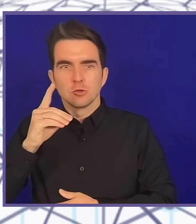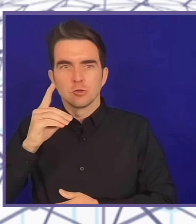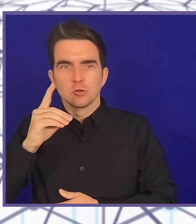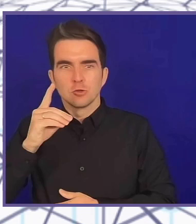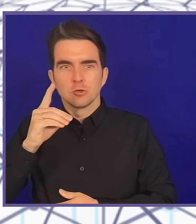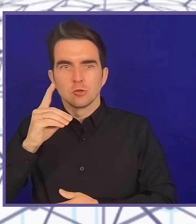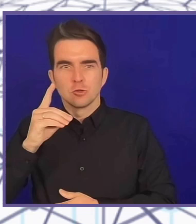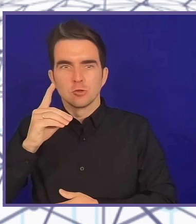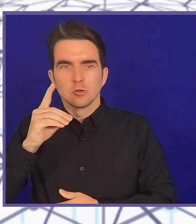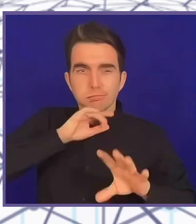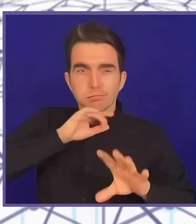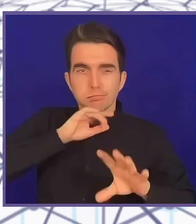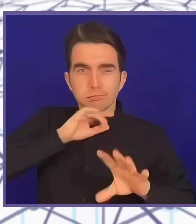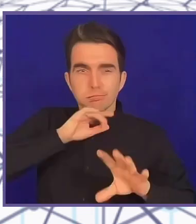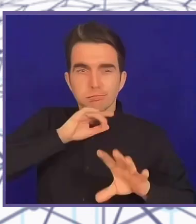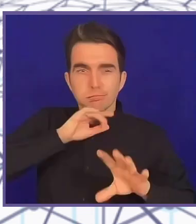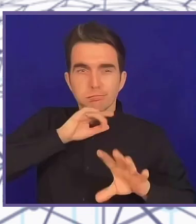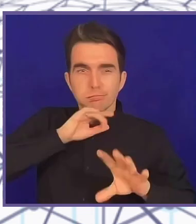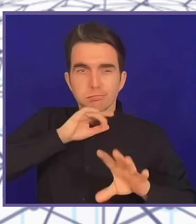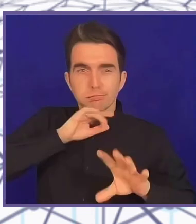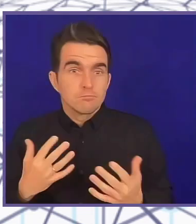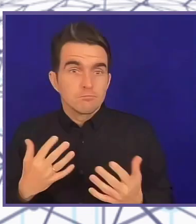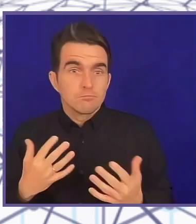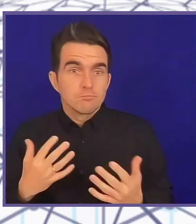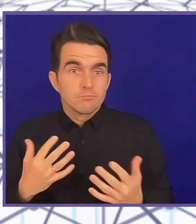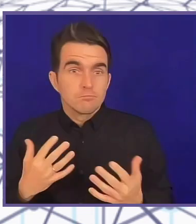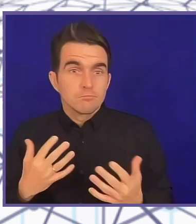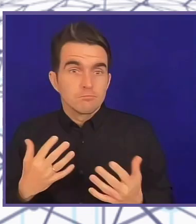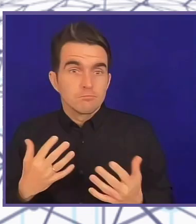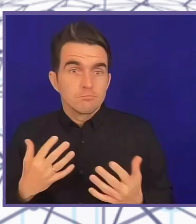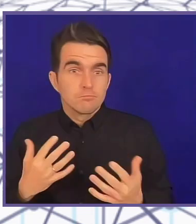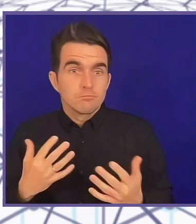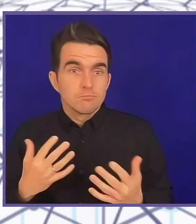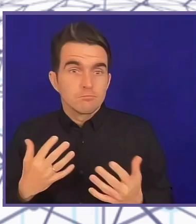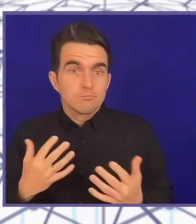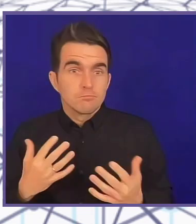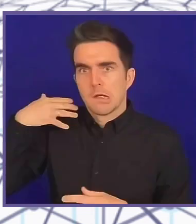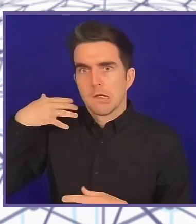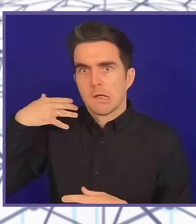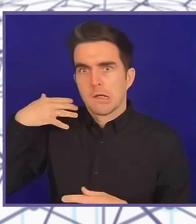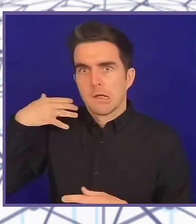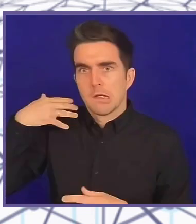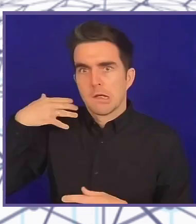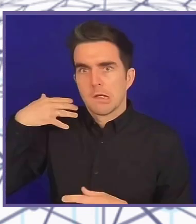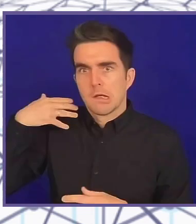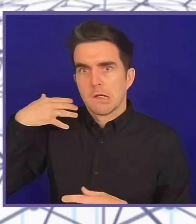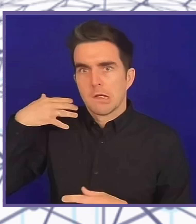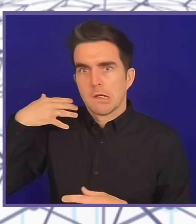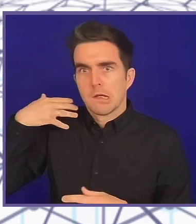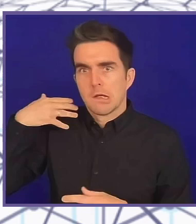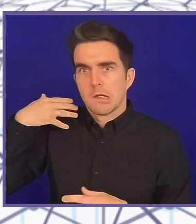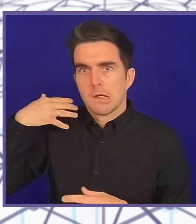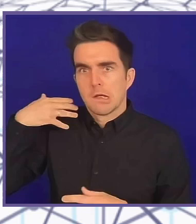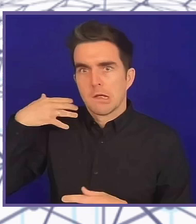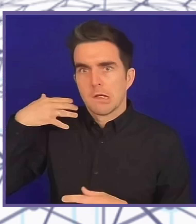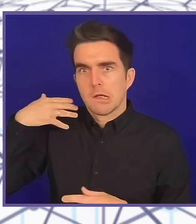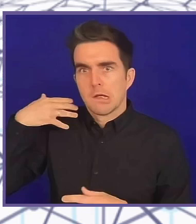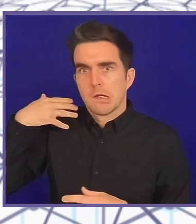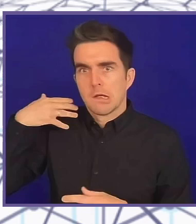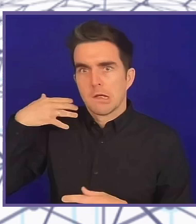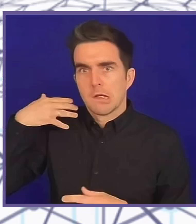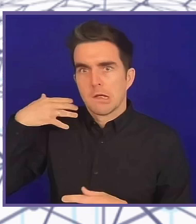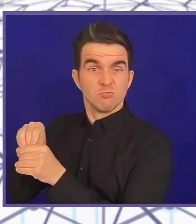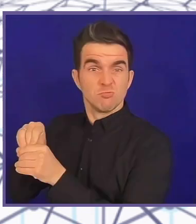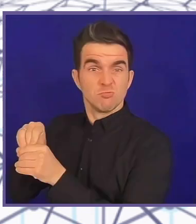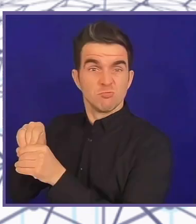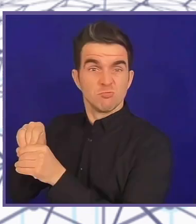you might also know as having a startup. And my objective back then was, hey, I